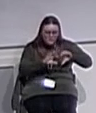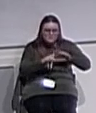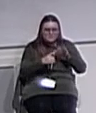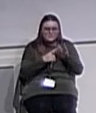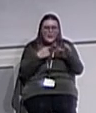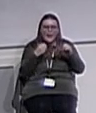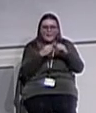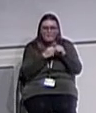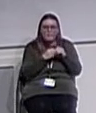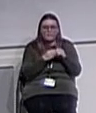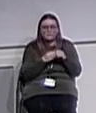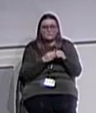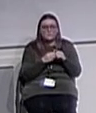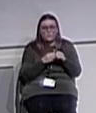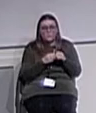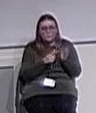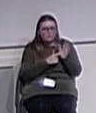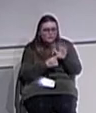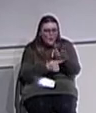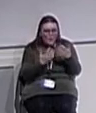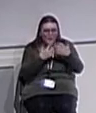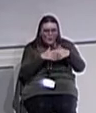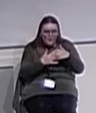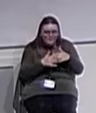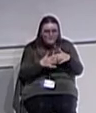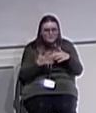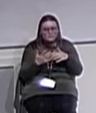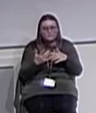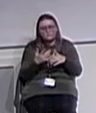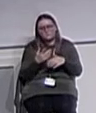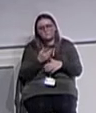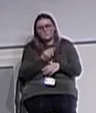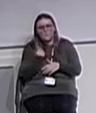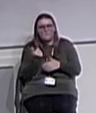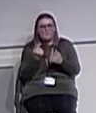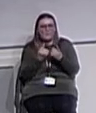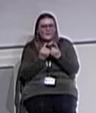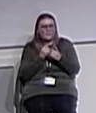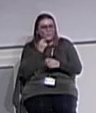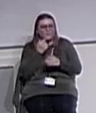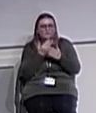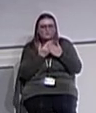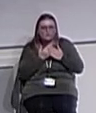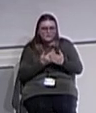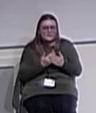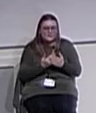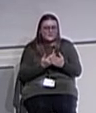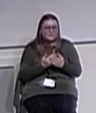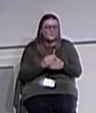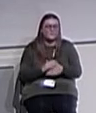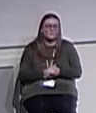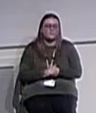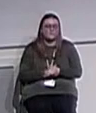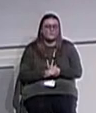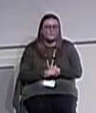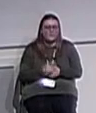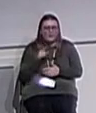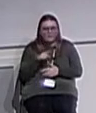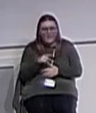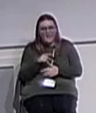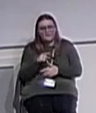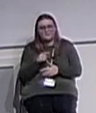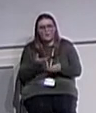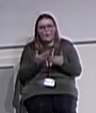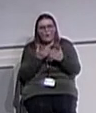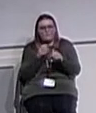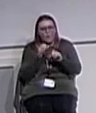some of our equipment and some of the things that you might do whilst you're here. And whilst you're on that offer holders day, that's where you might have a